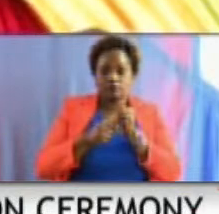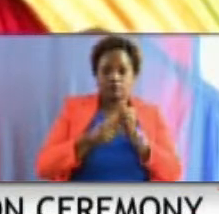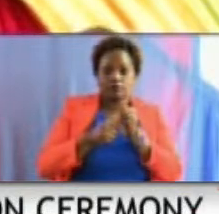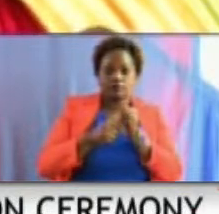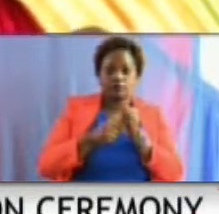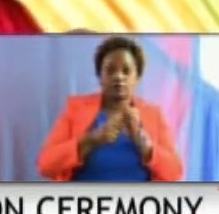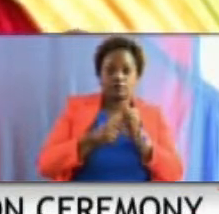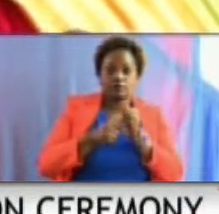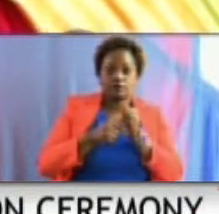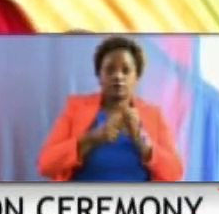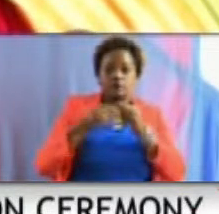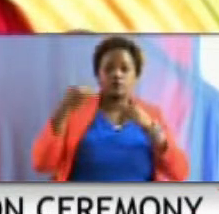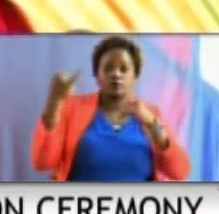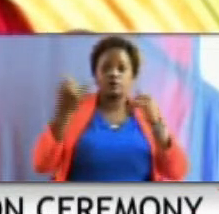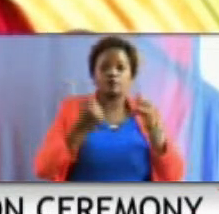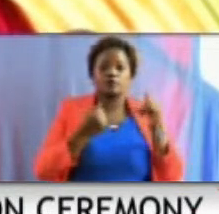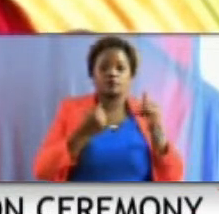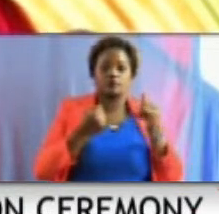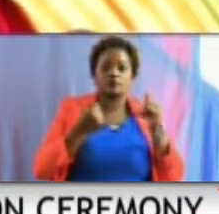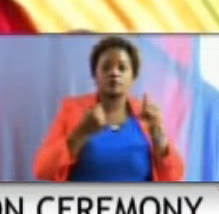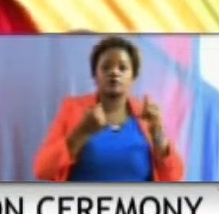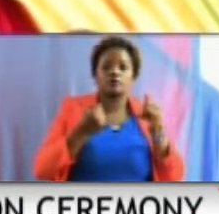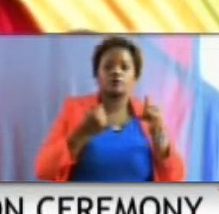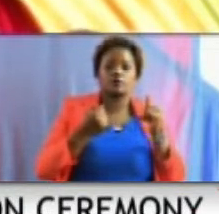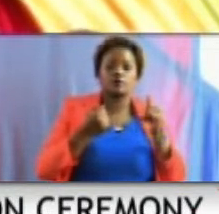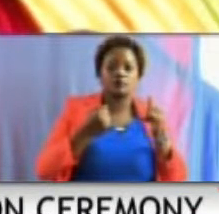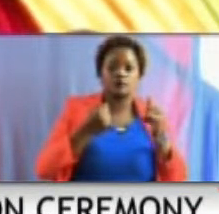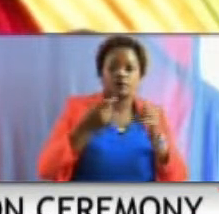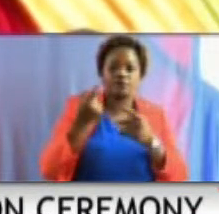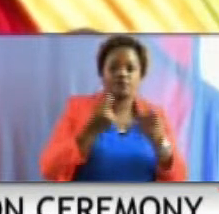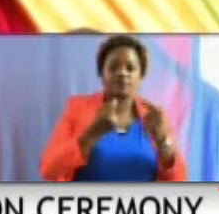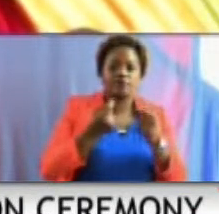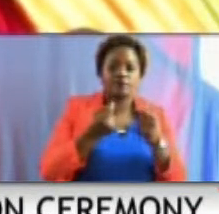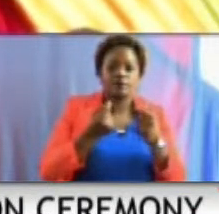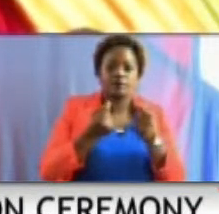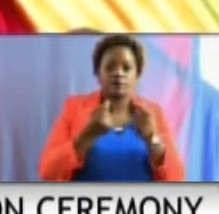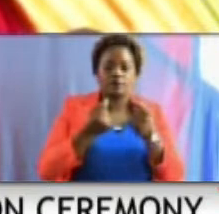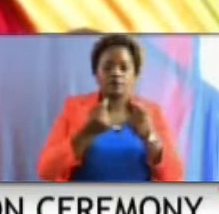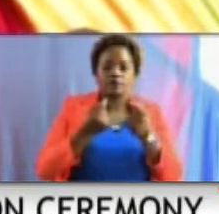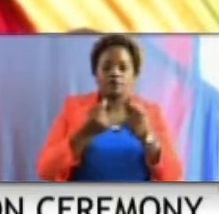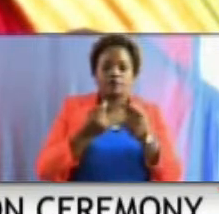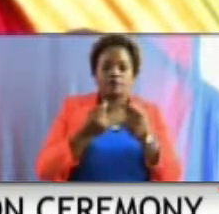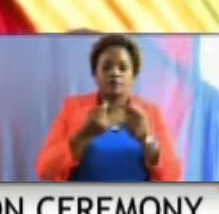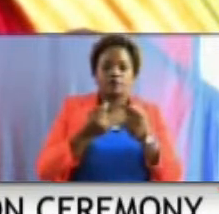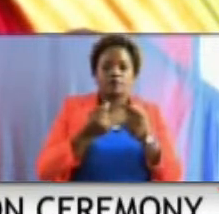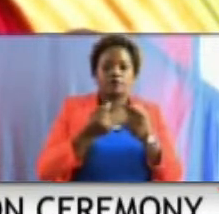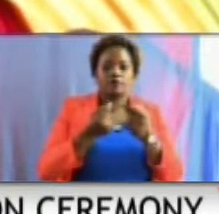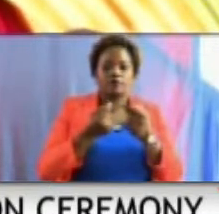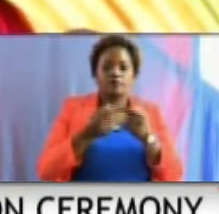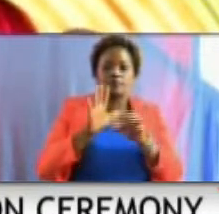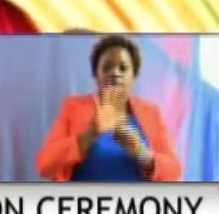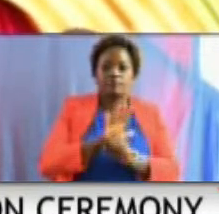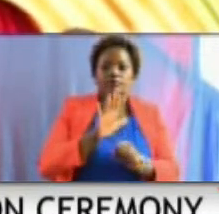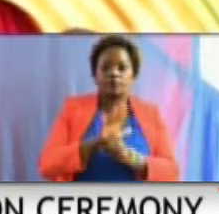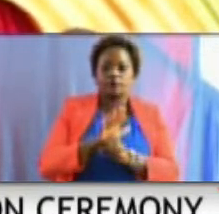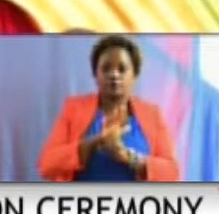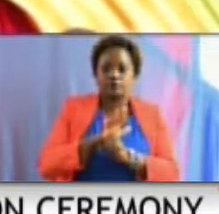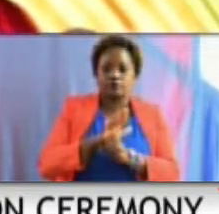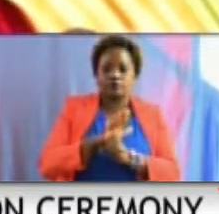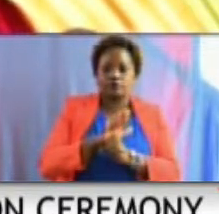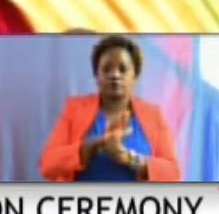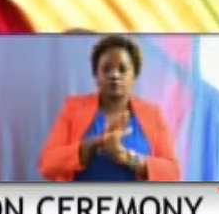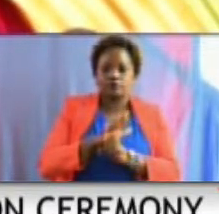and we invited just a few, and most of them